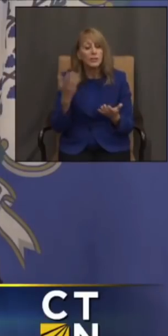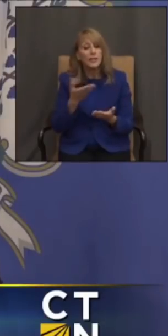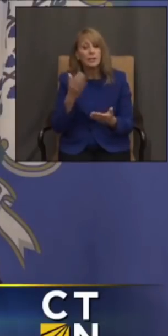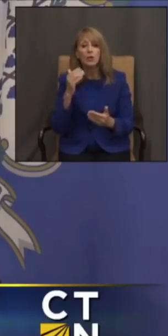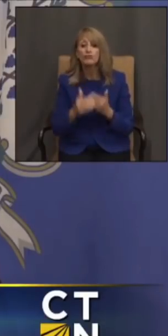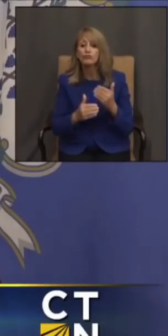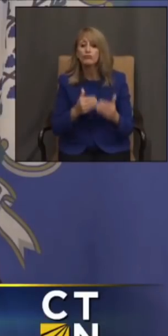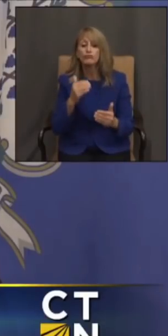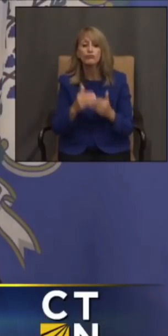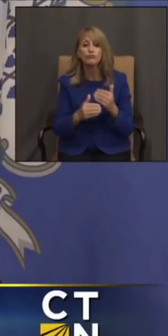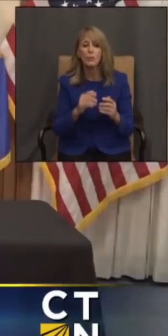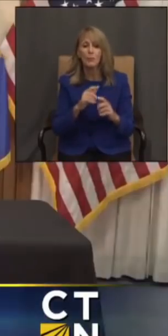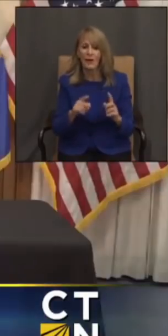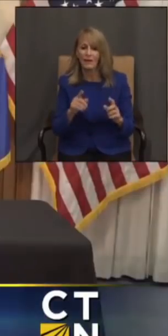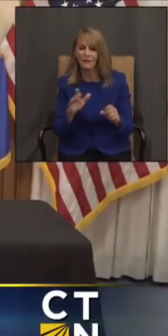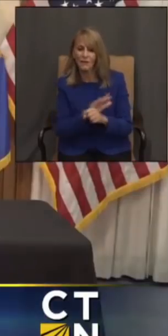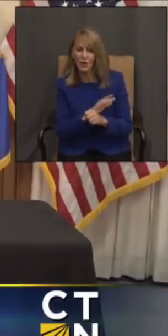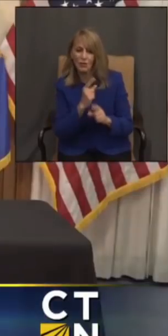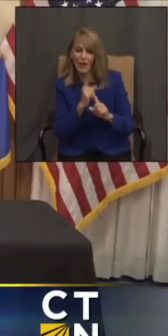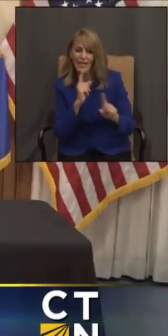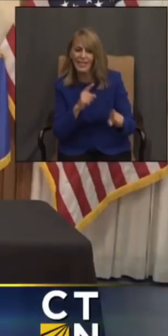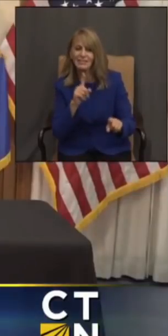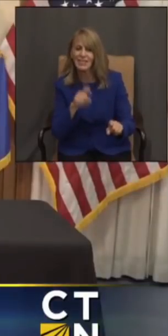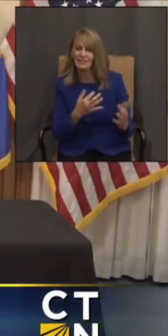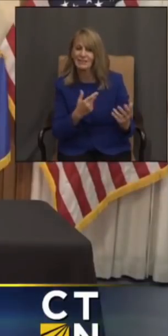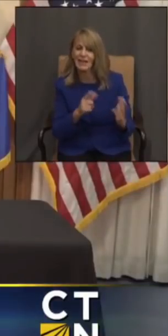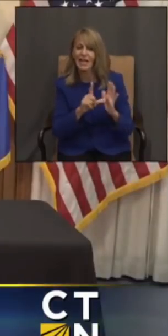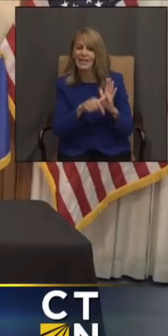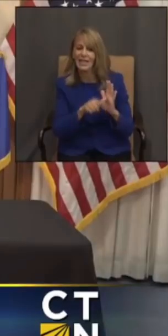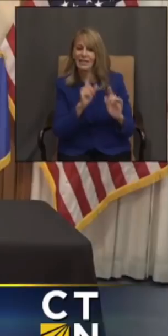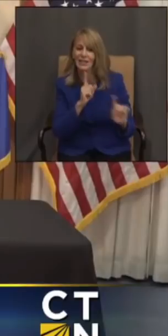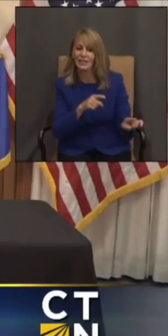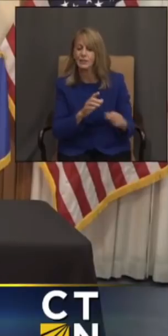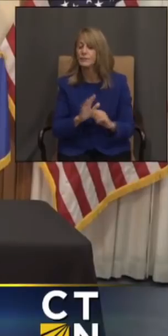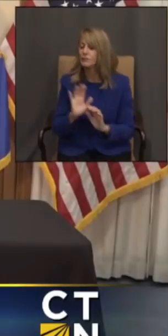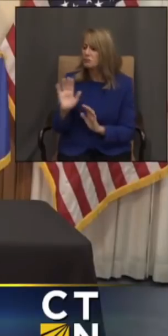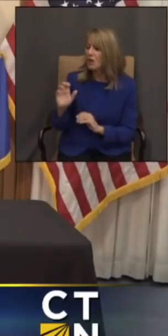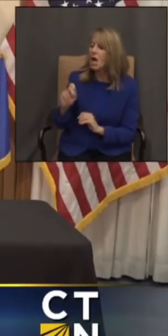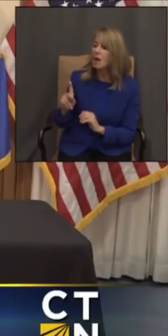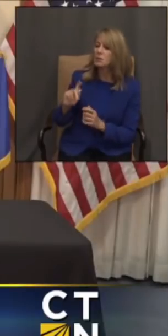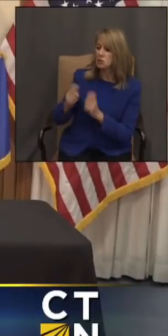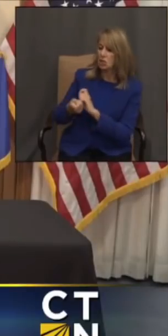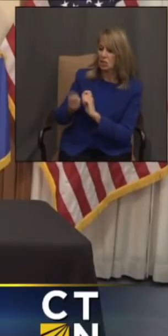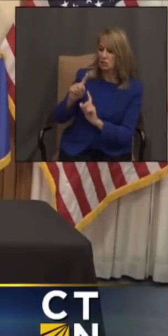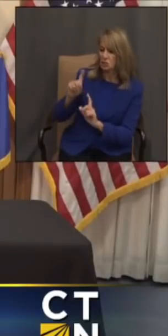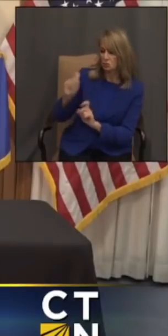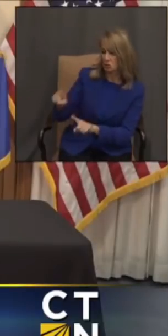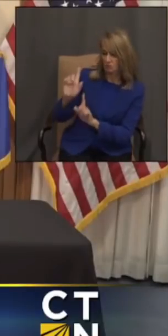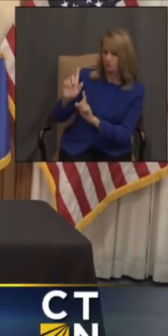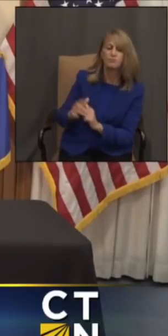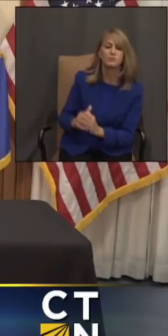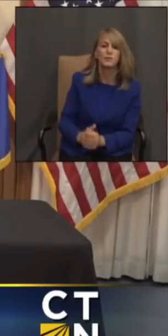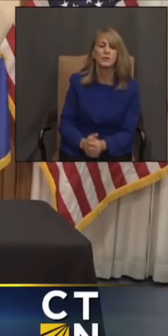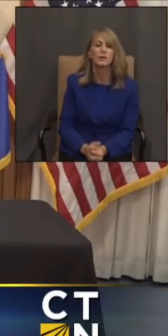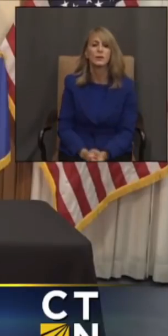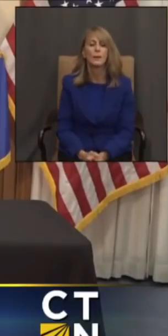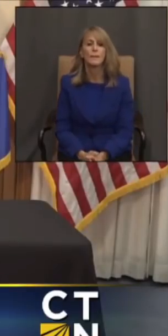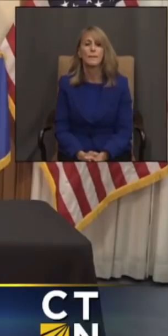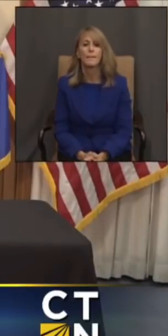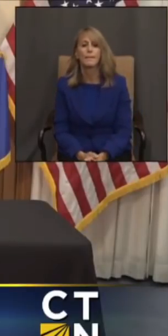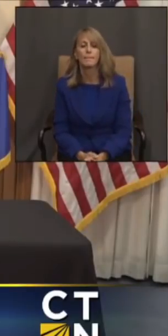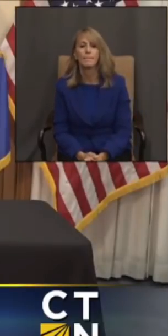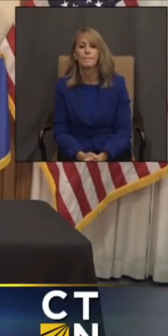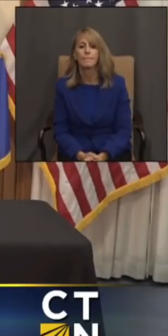I got to get back to you on that. Well, let me ask a different way. At what point do you feel